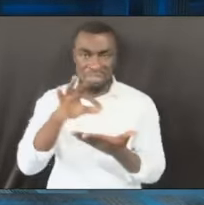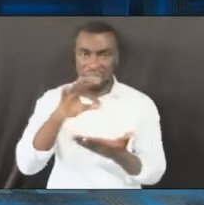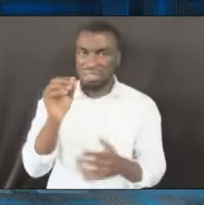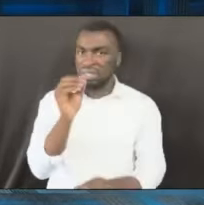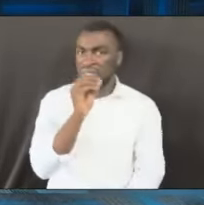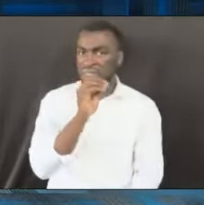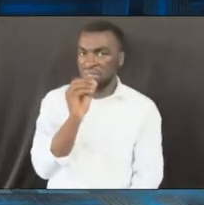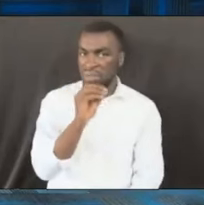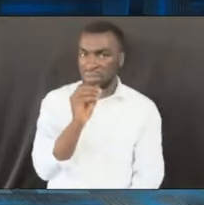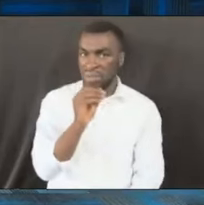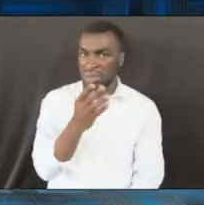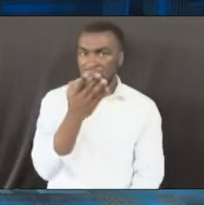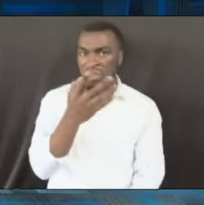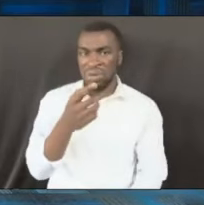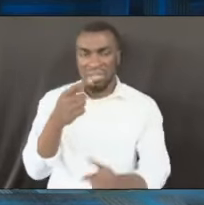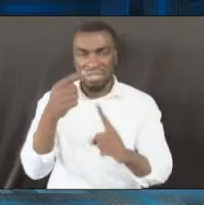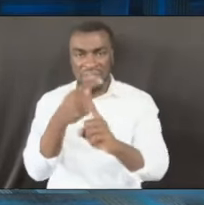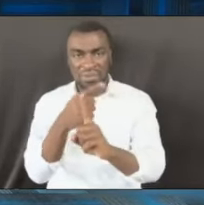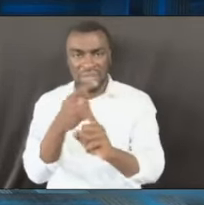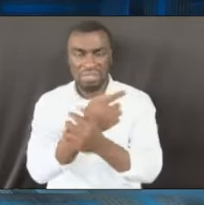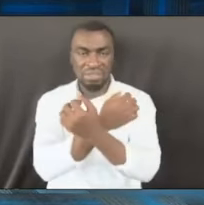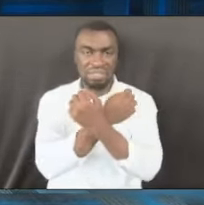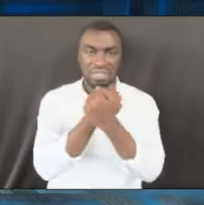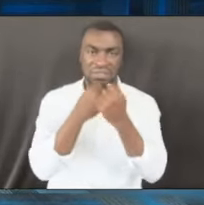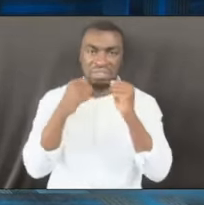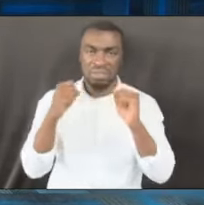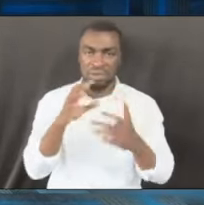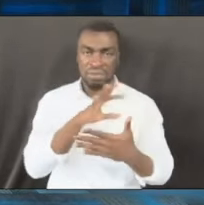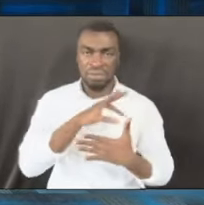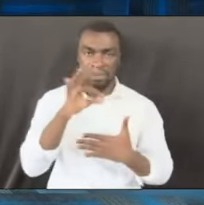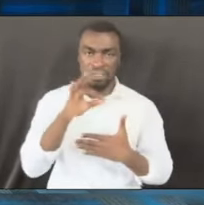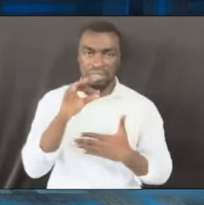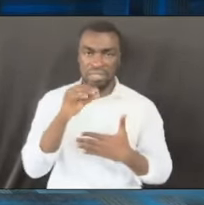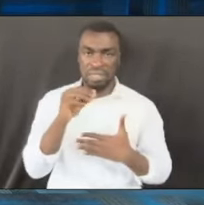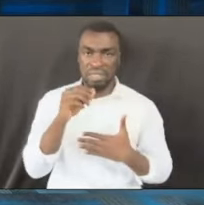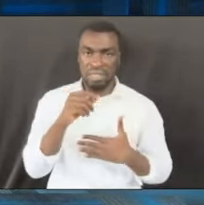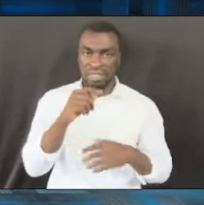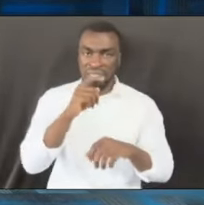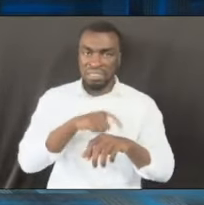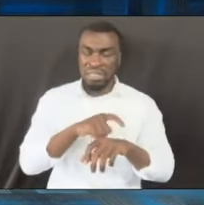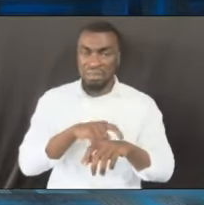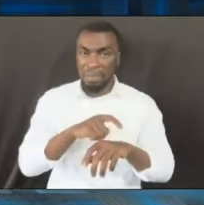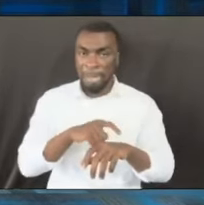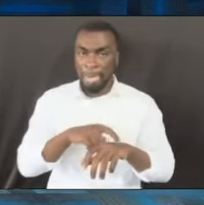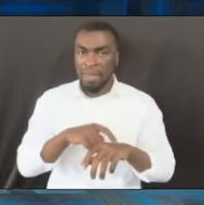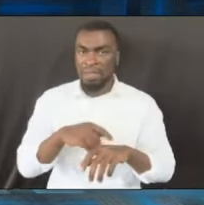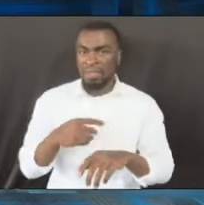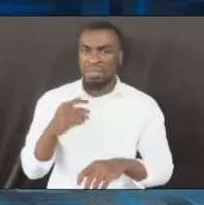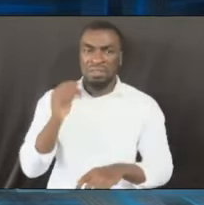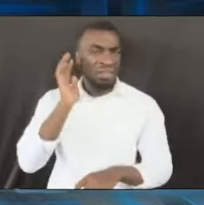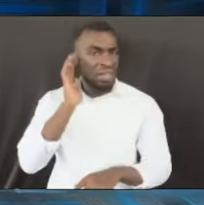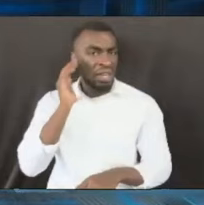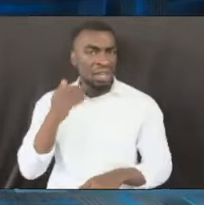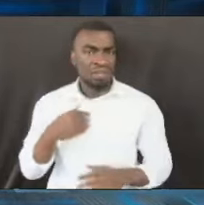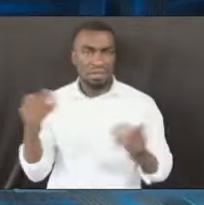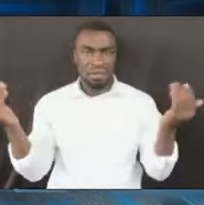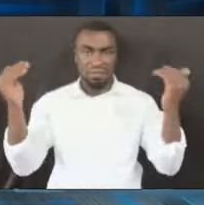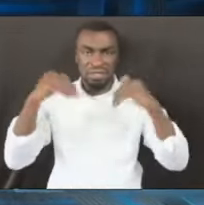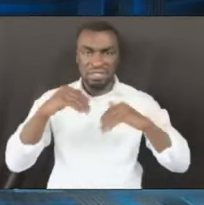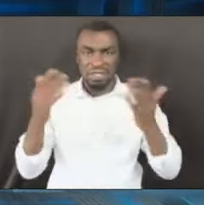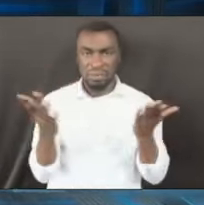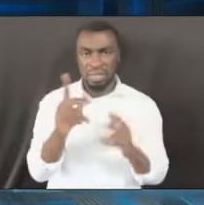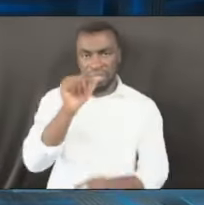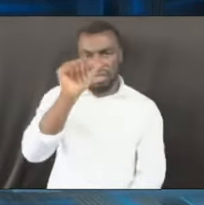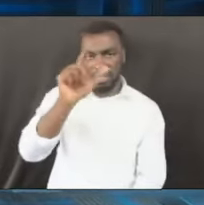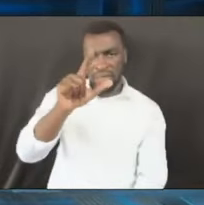You are indifferent to the salvation of souls. When you hear we have an event at Lenana where we are going to save souls, you just say,